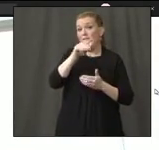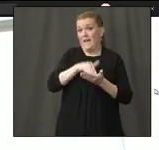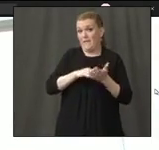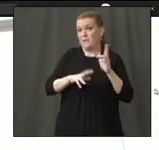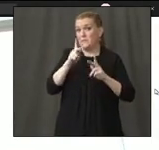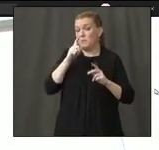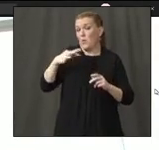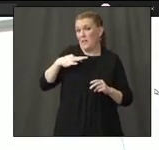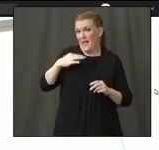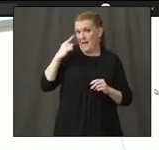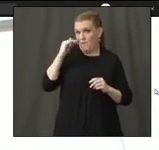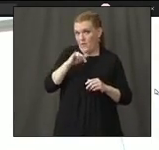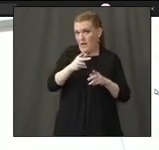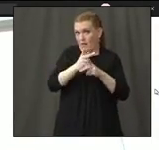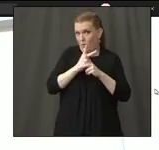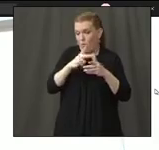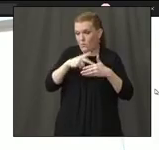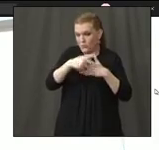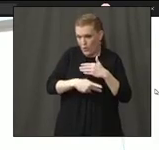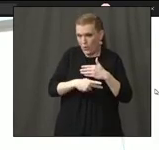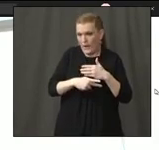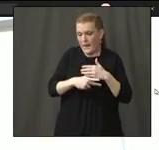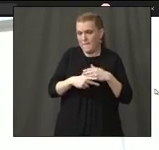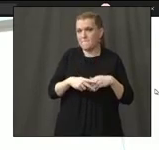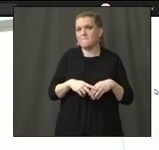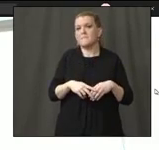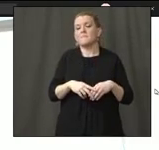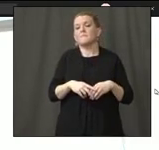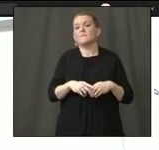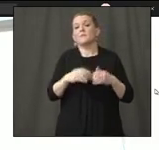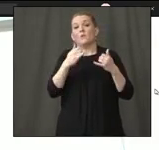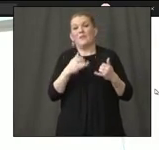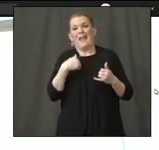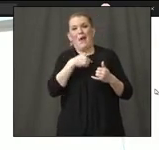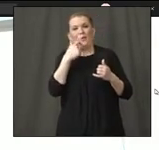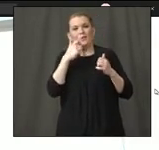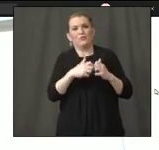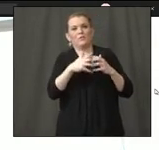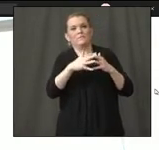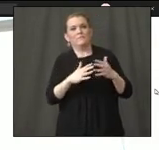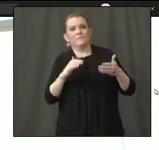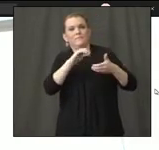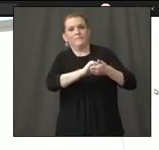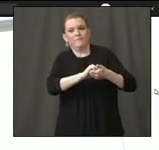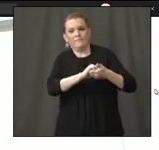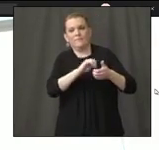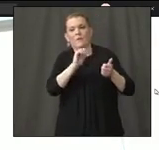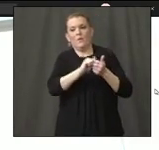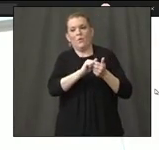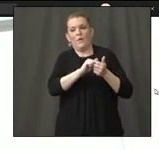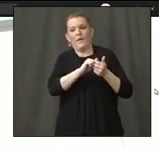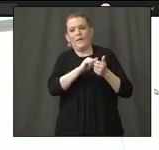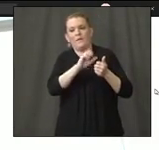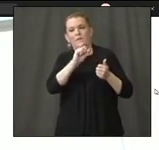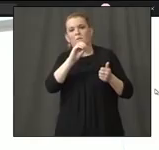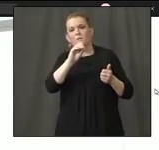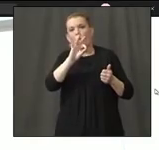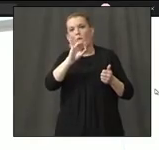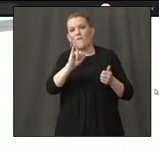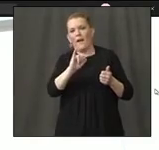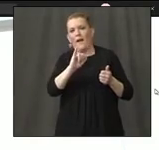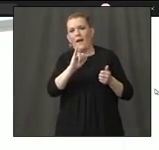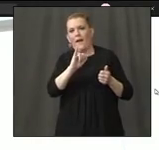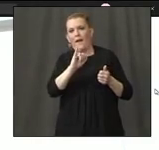We are now kind of engaged in a new partnership with a fintech firm, SoFi, who is helping us